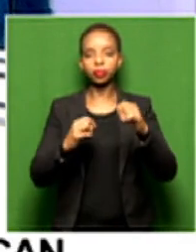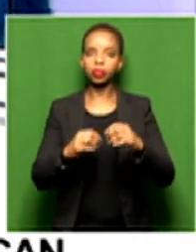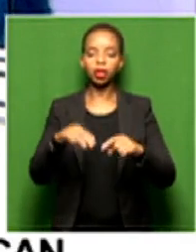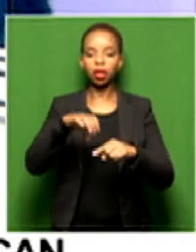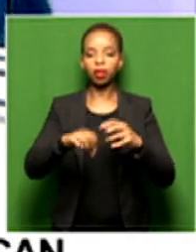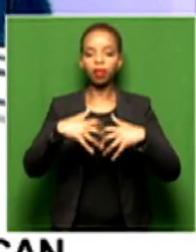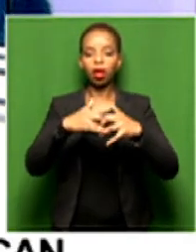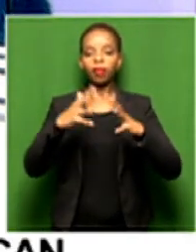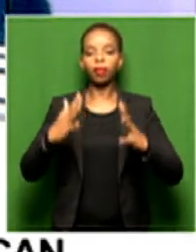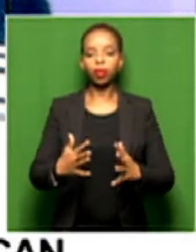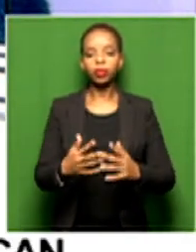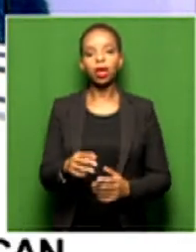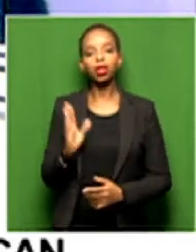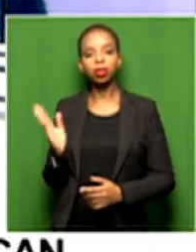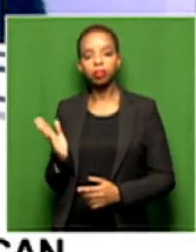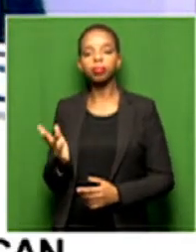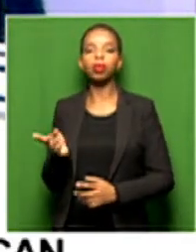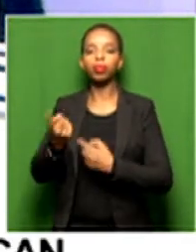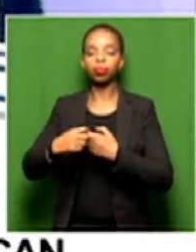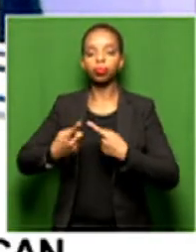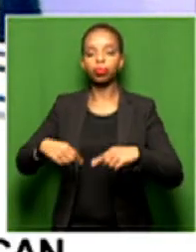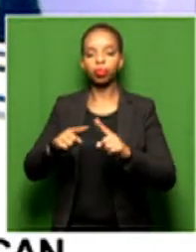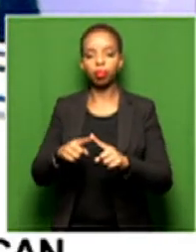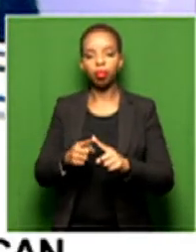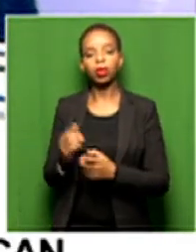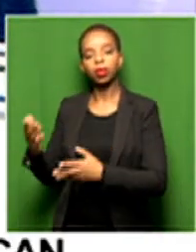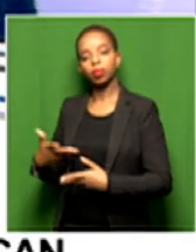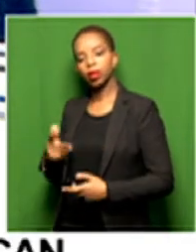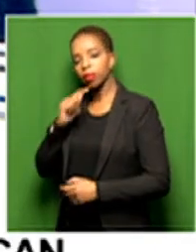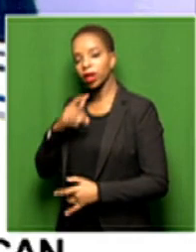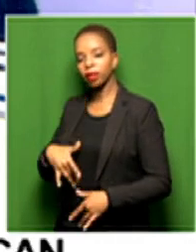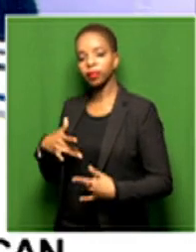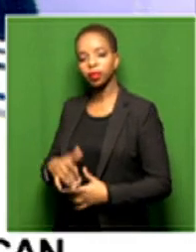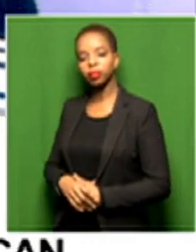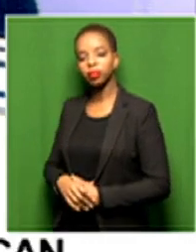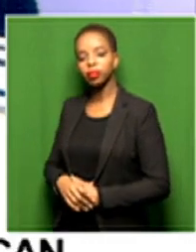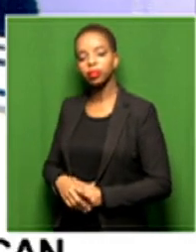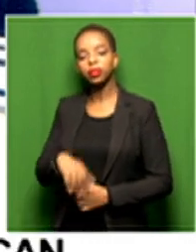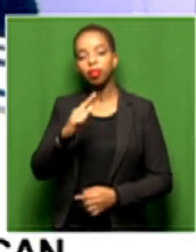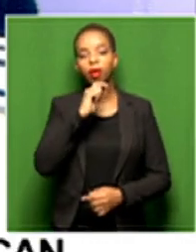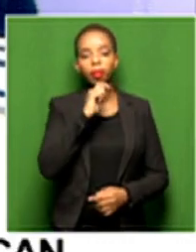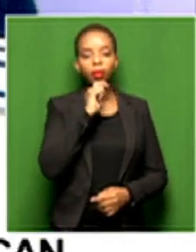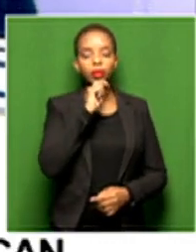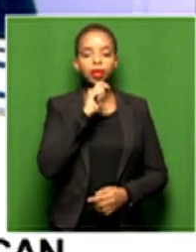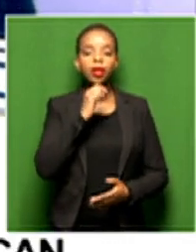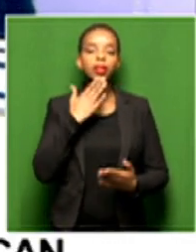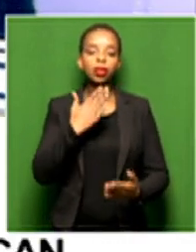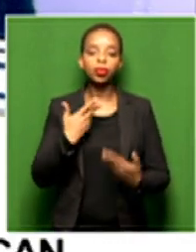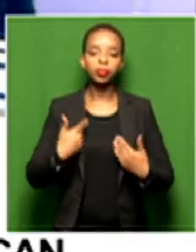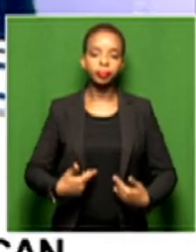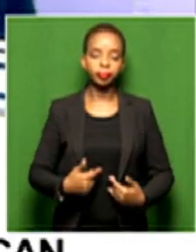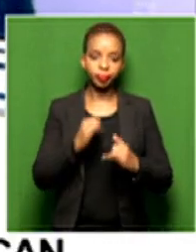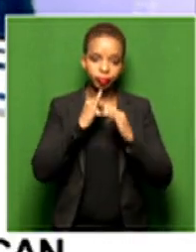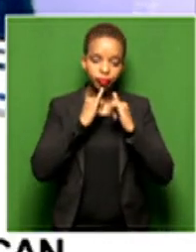created for edutainment. A very good morning to you. Thank you so much for joining us. Welcome to Morning Live. Good morning, Sims. Thank you for having me. Well,